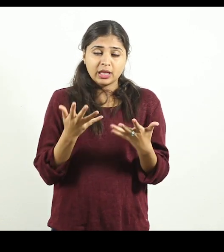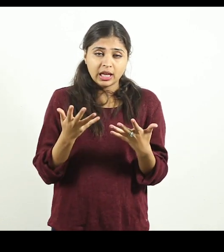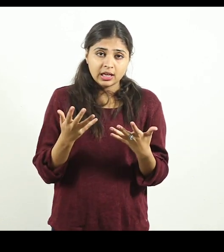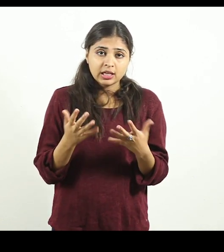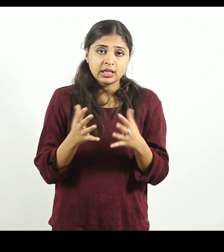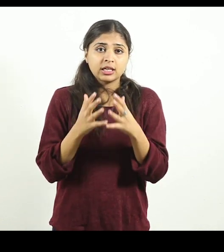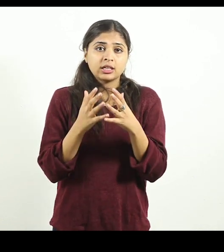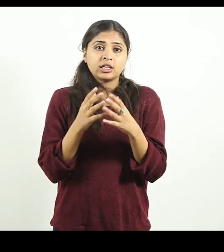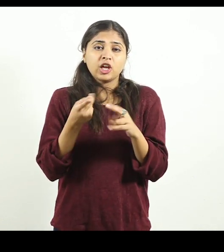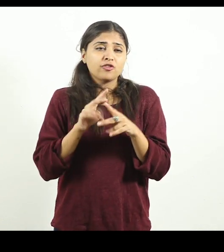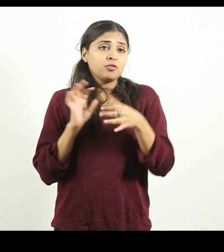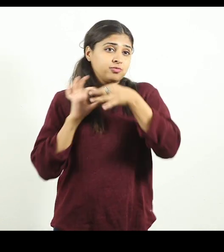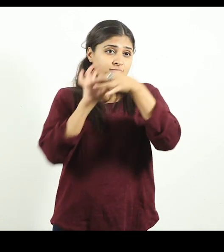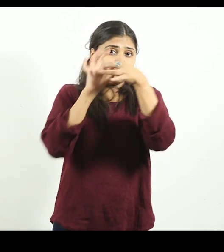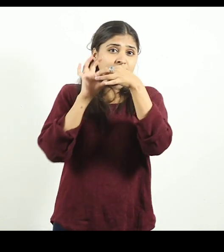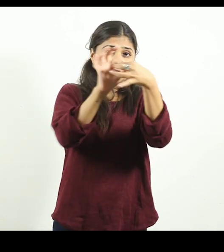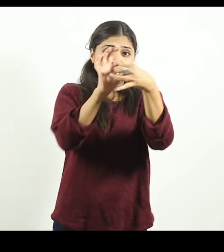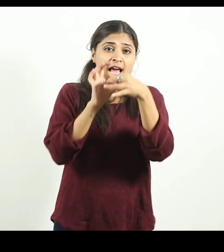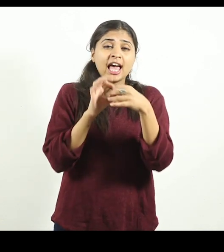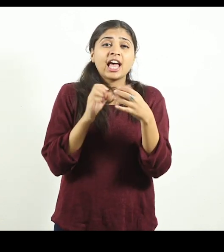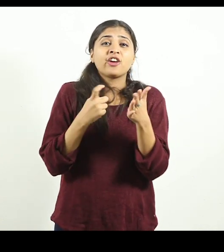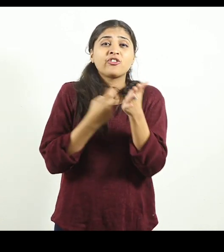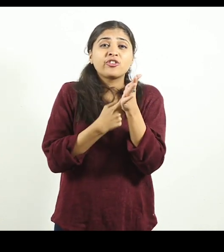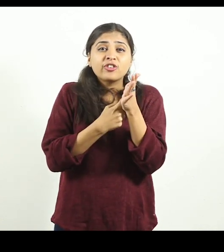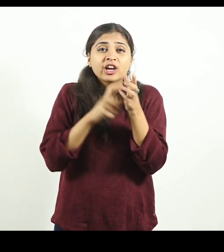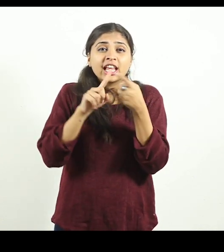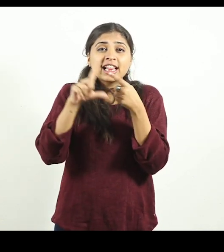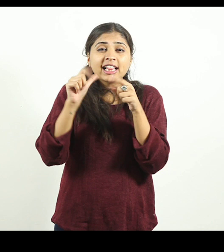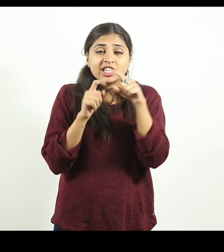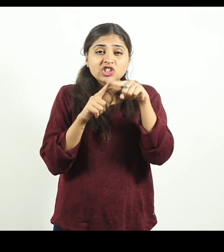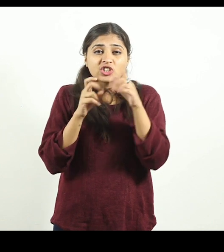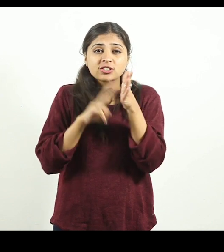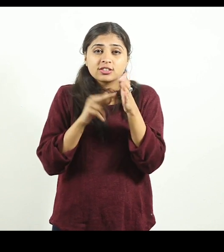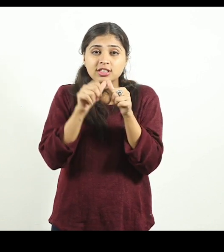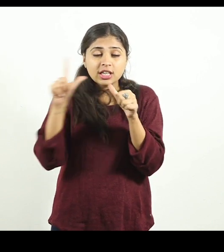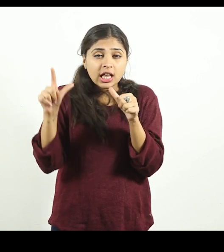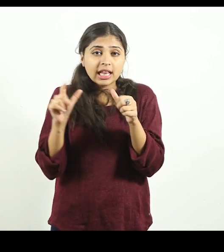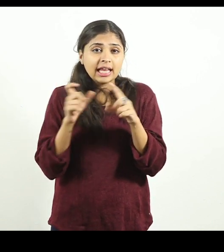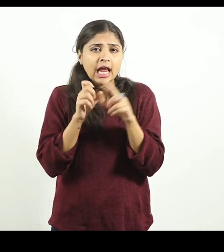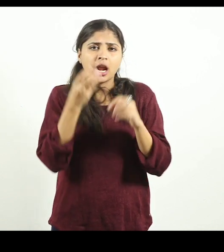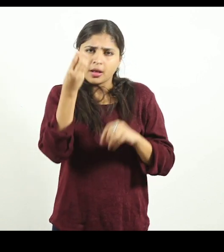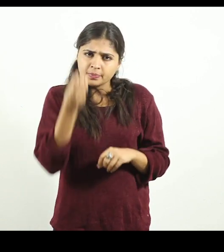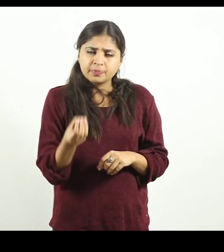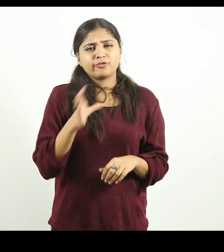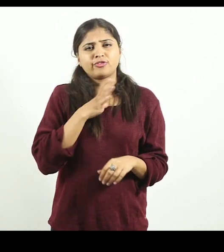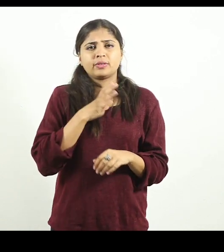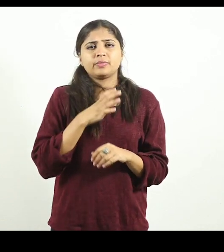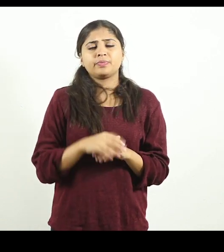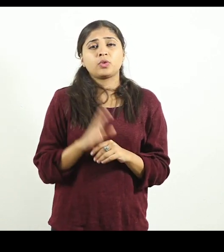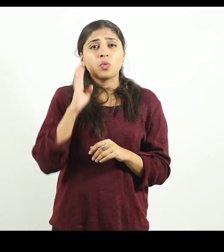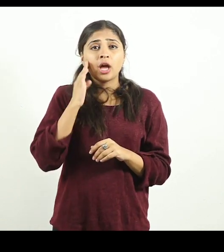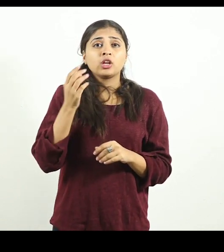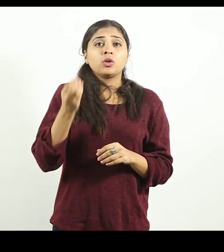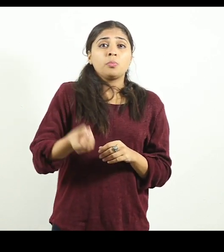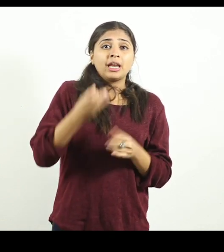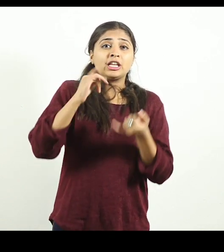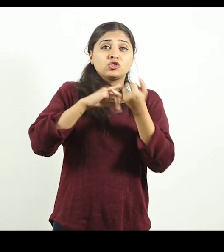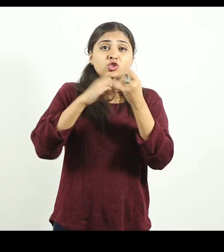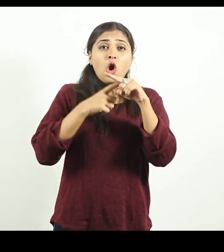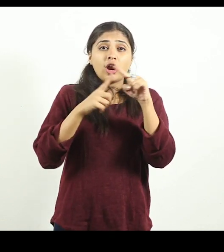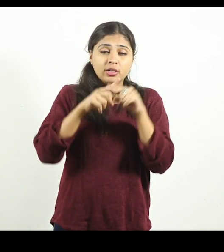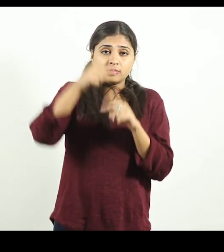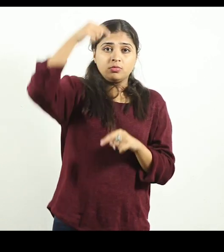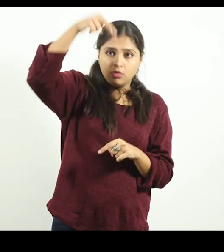if you don't have much in a way of relational data across multiple worksheets. Once you start storing